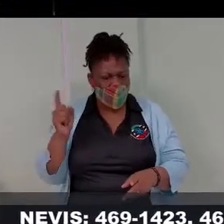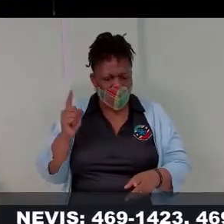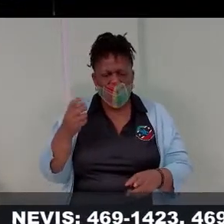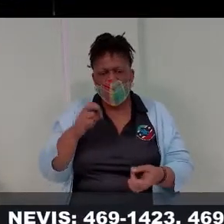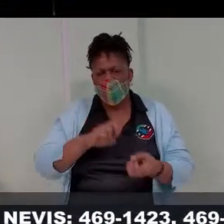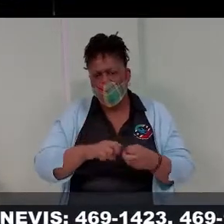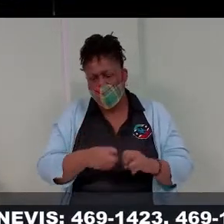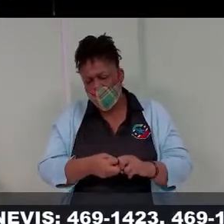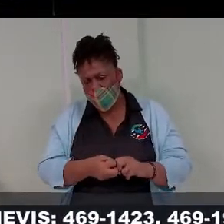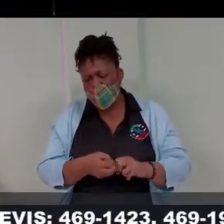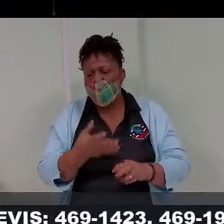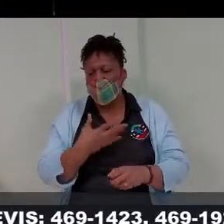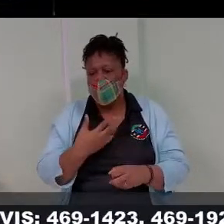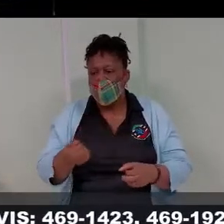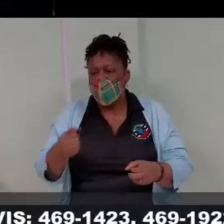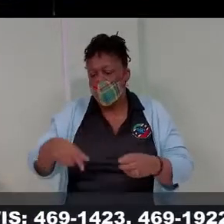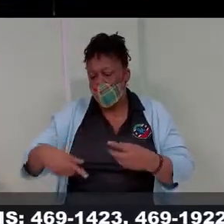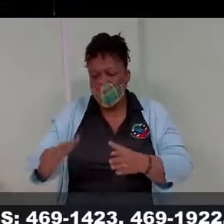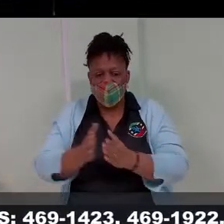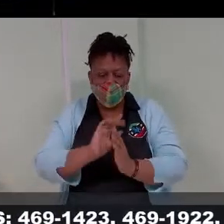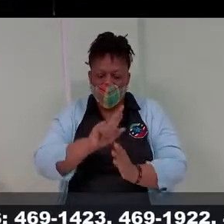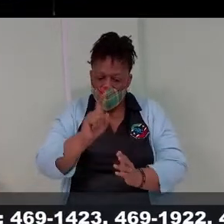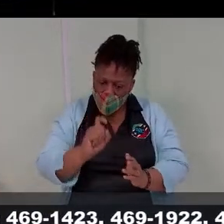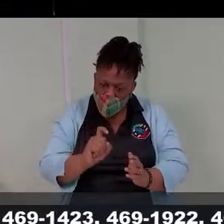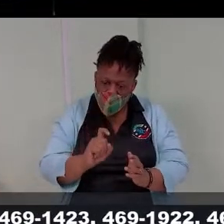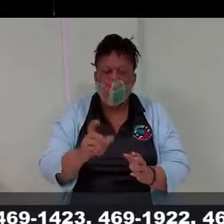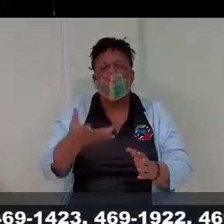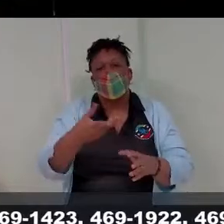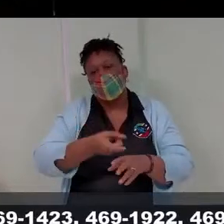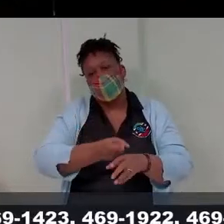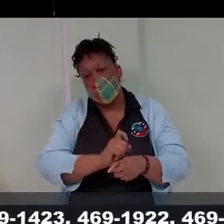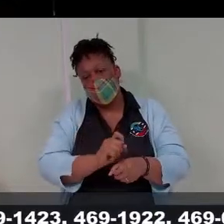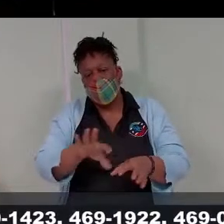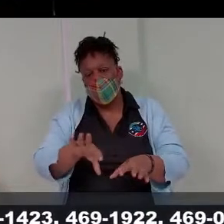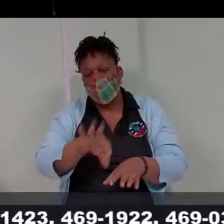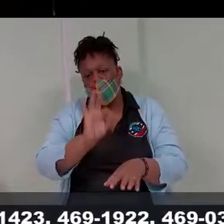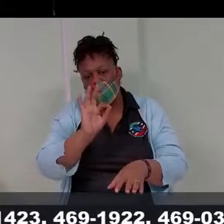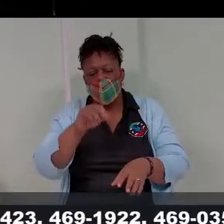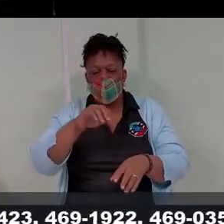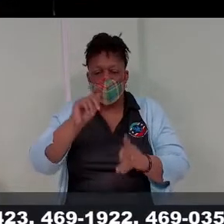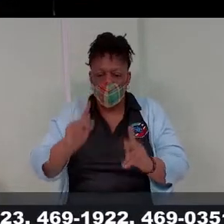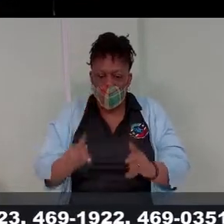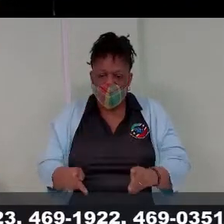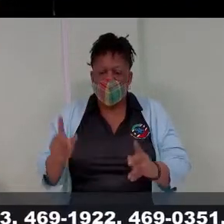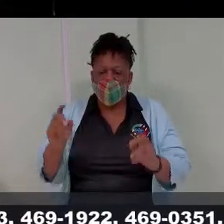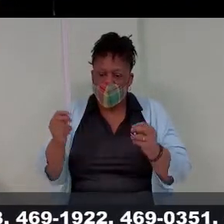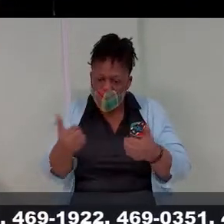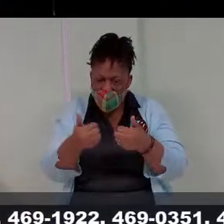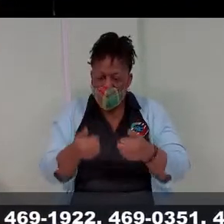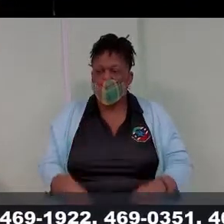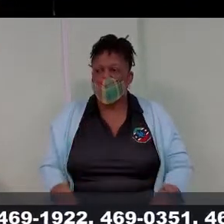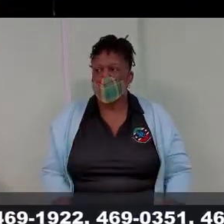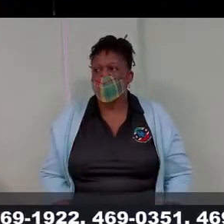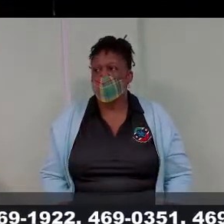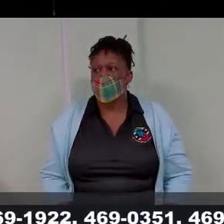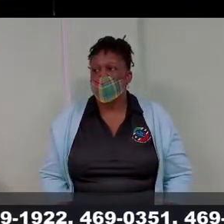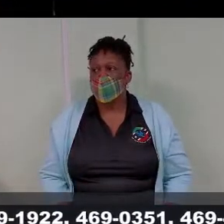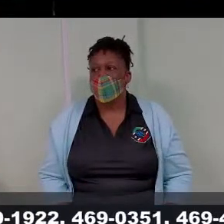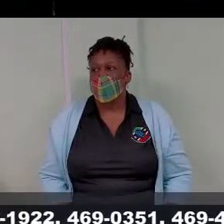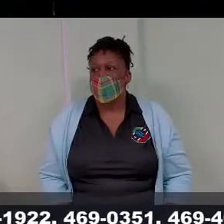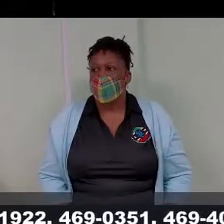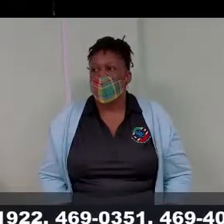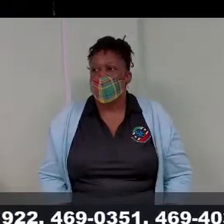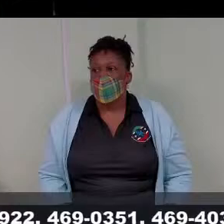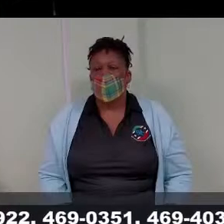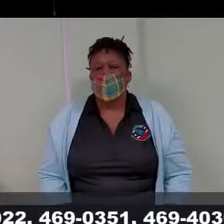contact tracing. As it relates to the specific case that you're speaking about, yes, there was a breach, the details